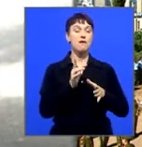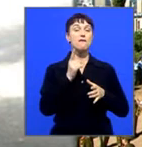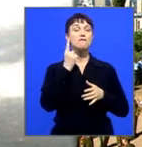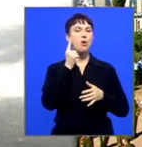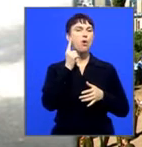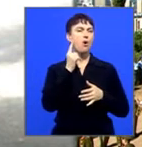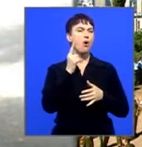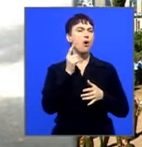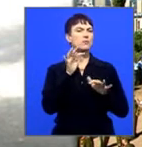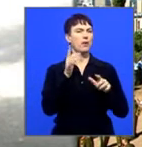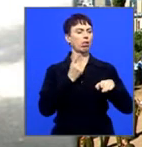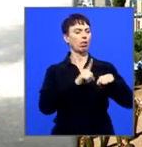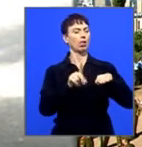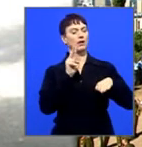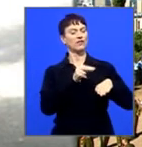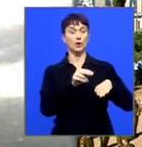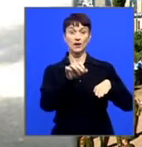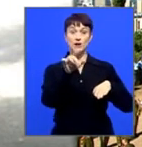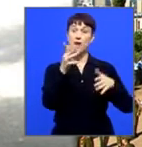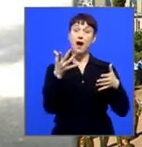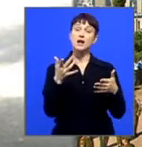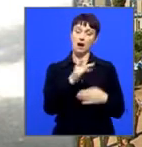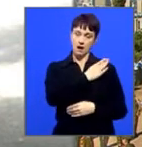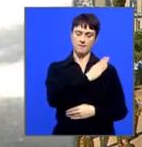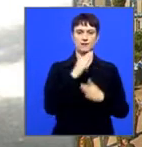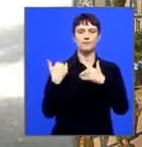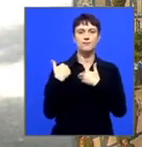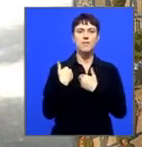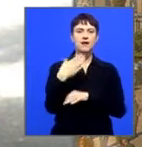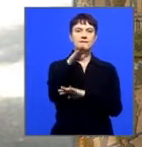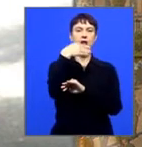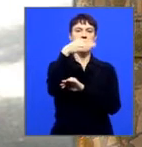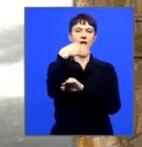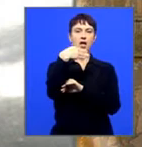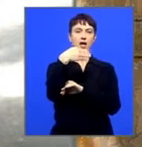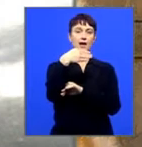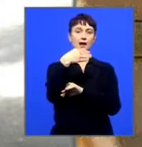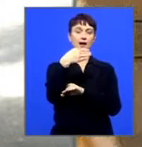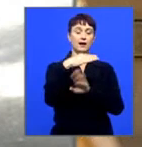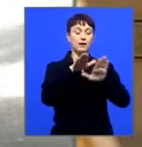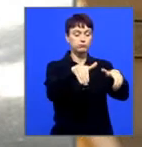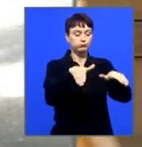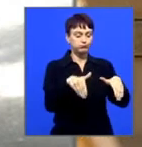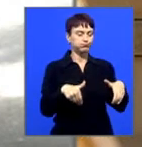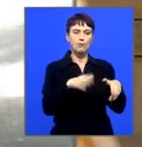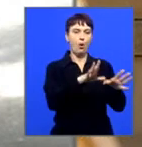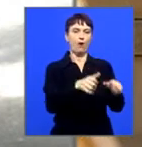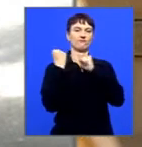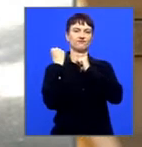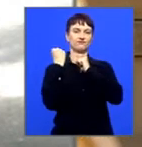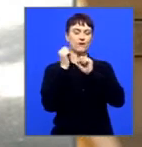national flag by the military, and thereafter the family members take over to prepare the body for the